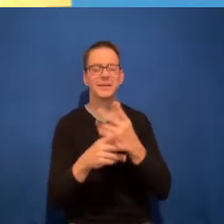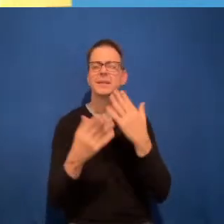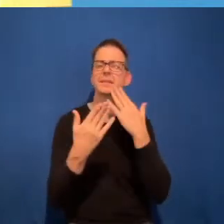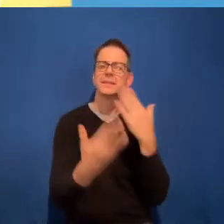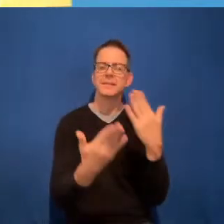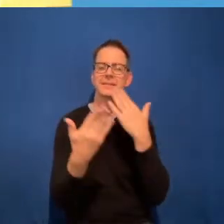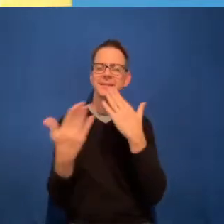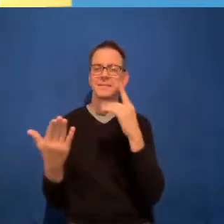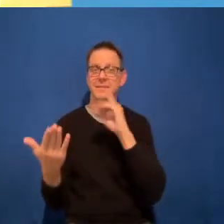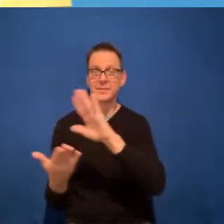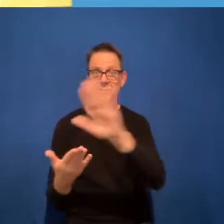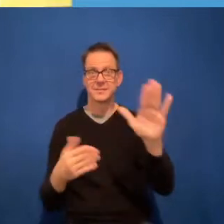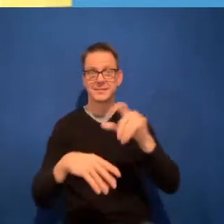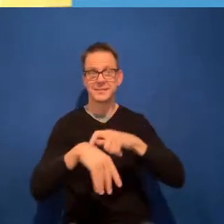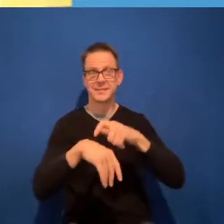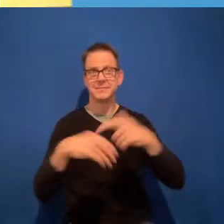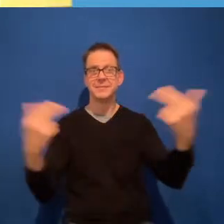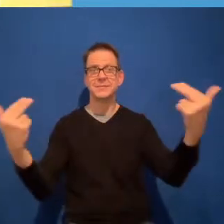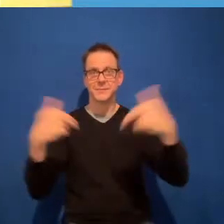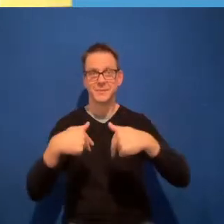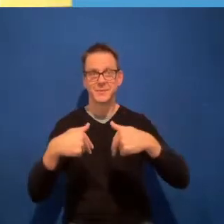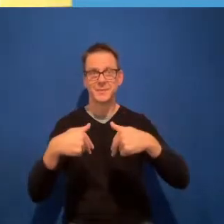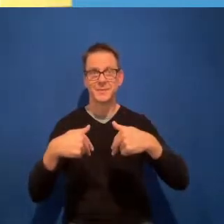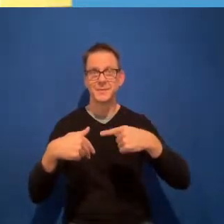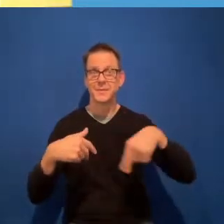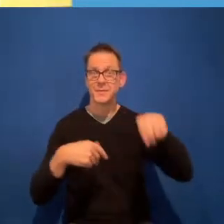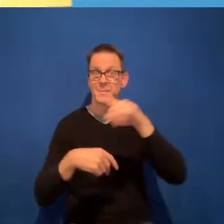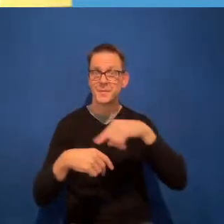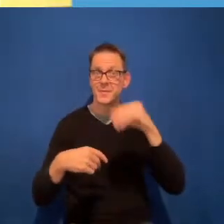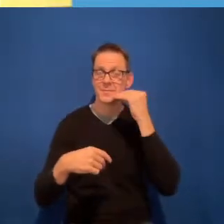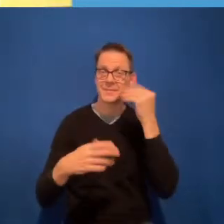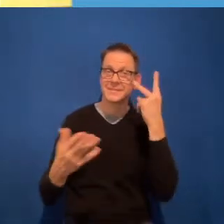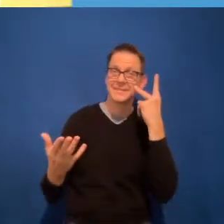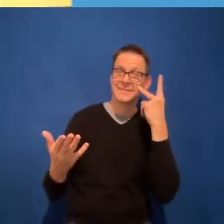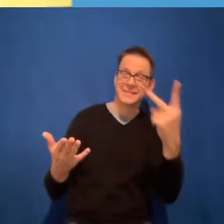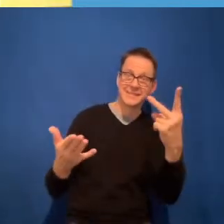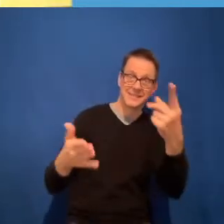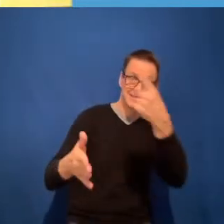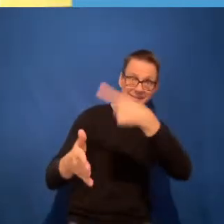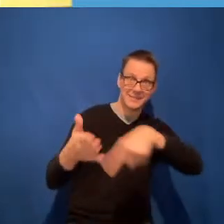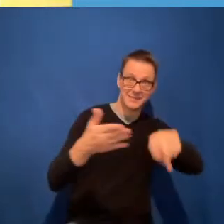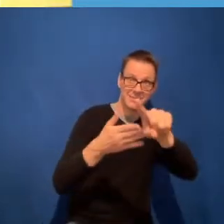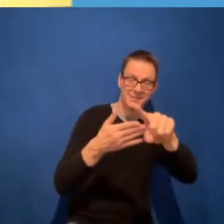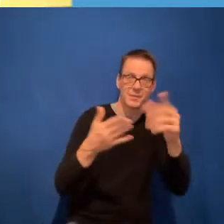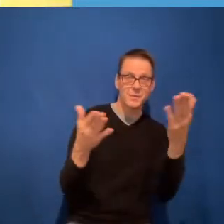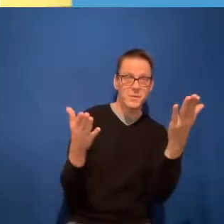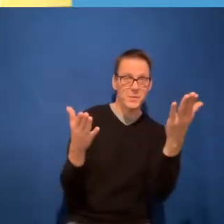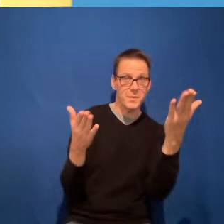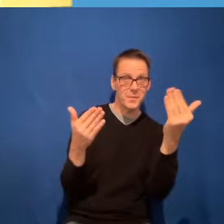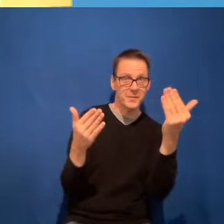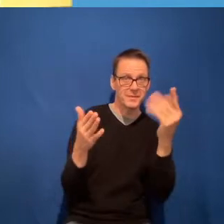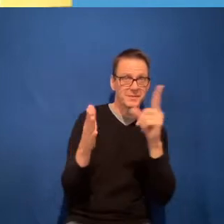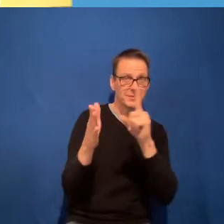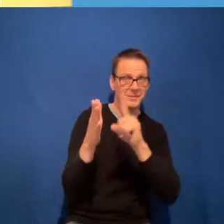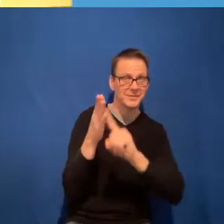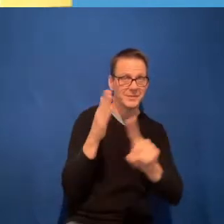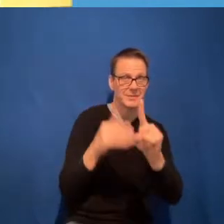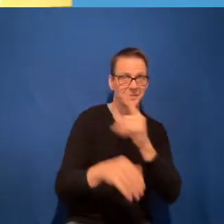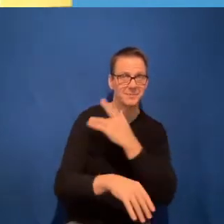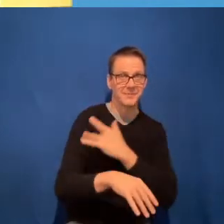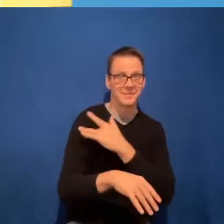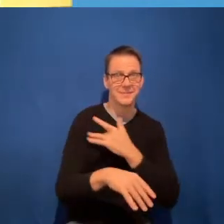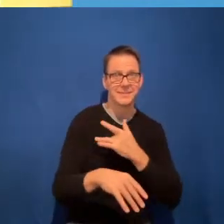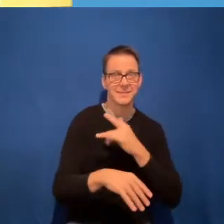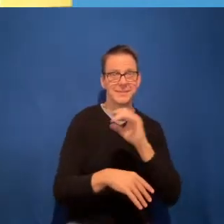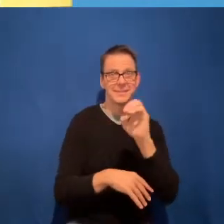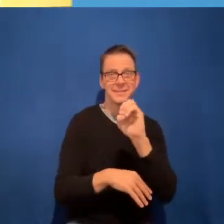of you at home. We will see you next week. We are hoping to have a look at the provincial EMS challenges. So if you or someone in your circle